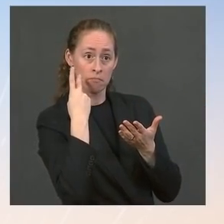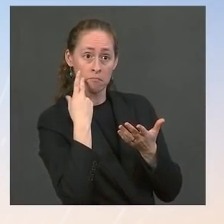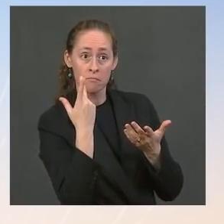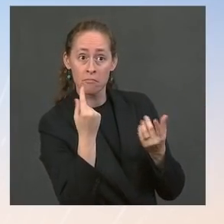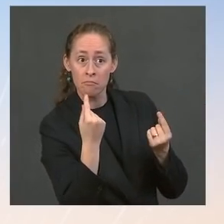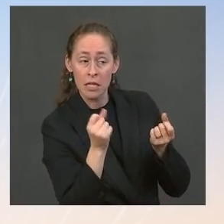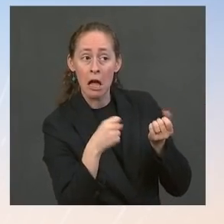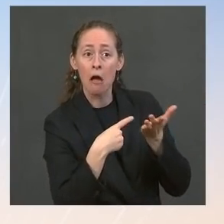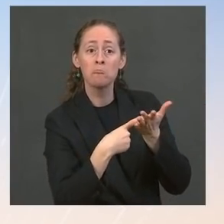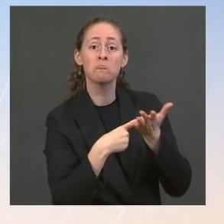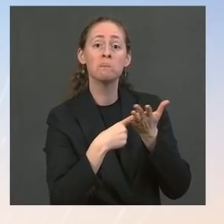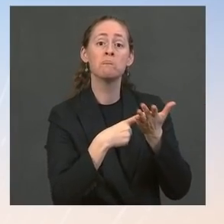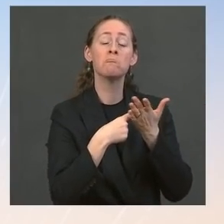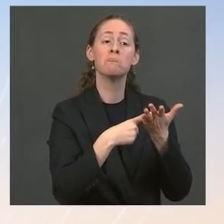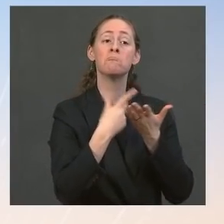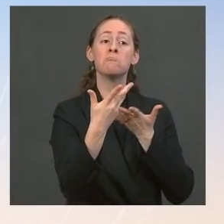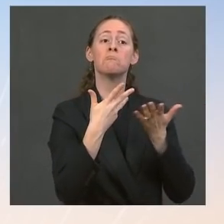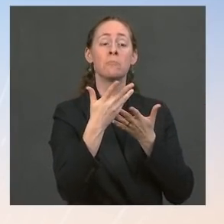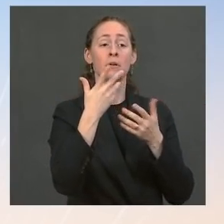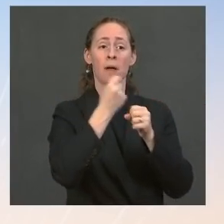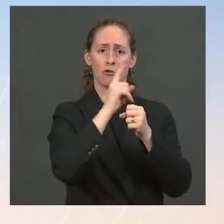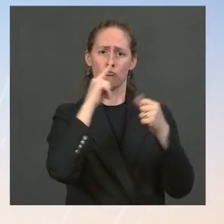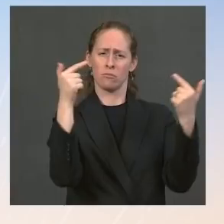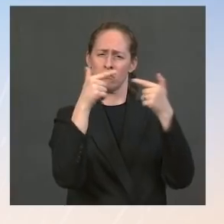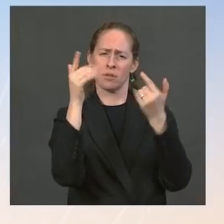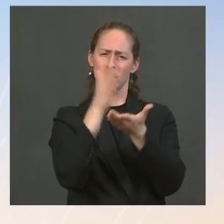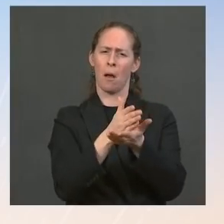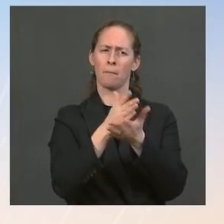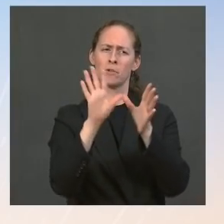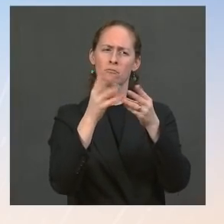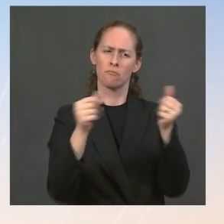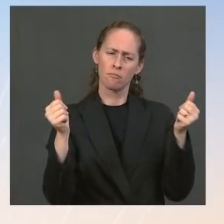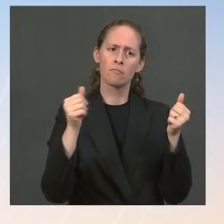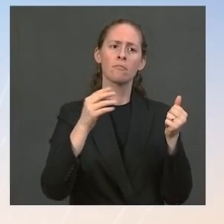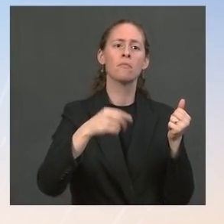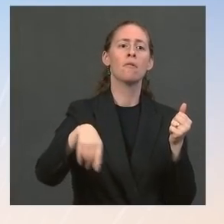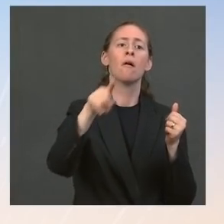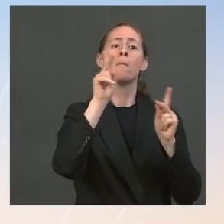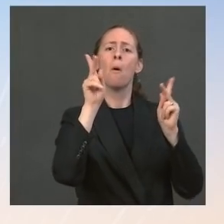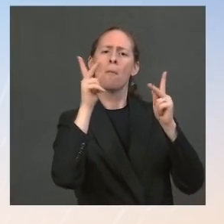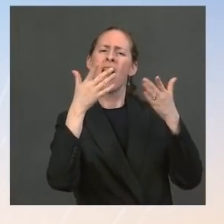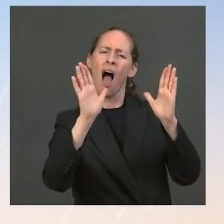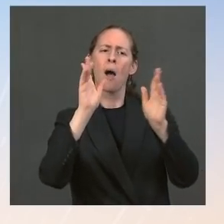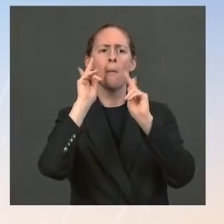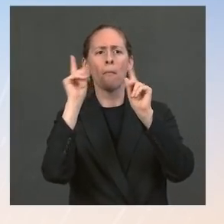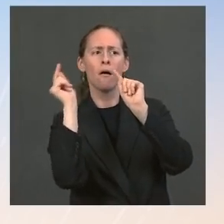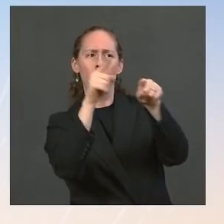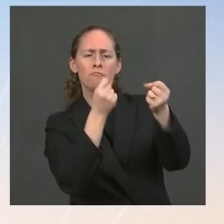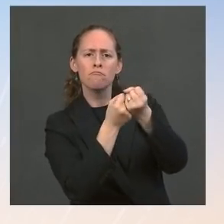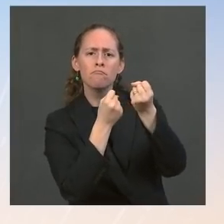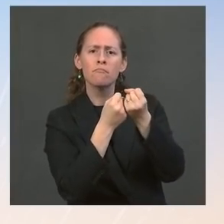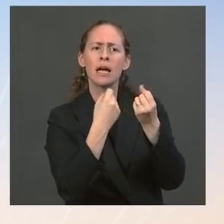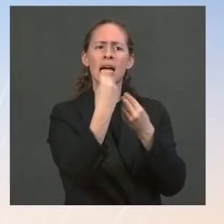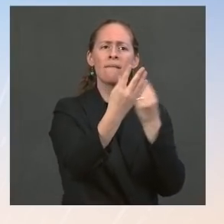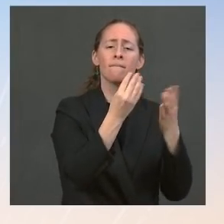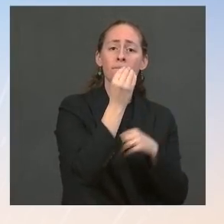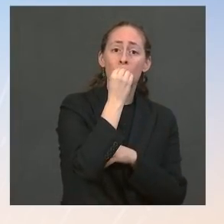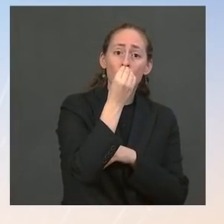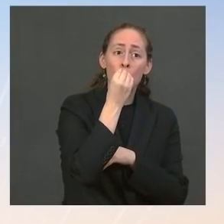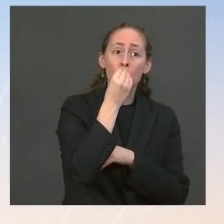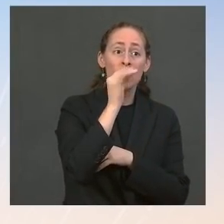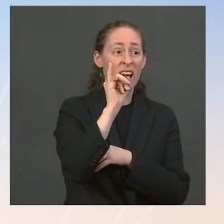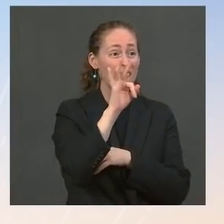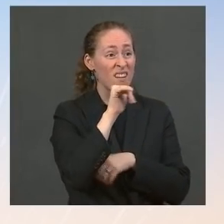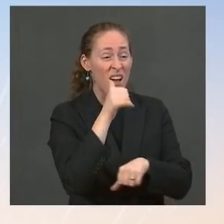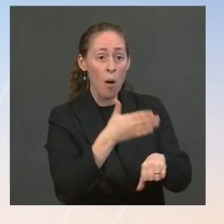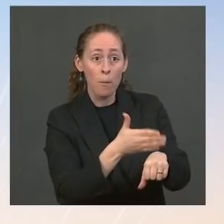ceasefire, allow unhindered humanitarian access, and ensure respect for human rights. Absent significant progress, we'll take action.